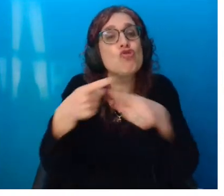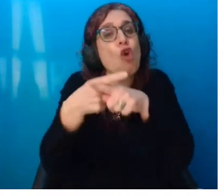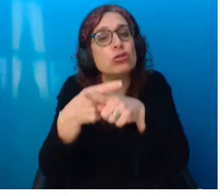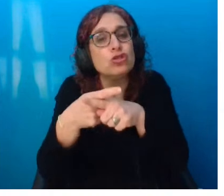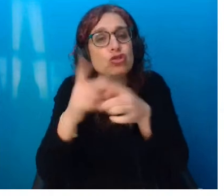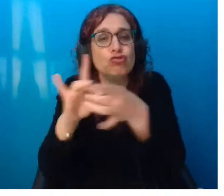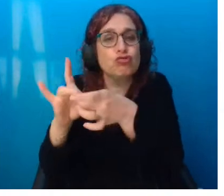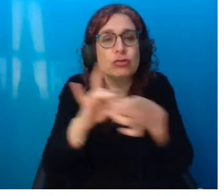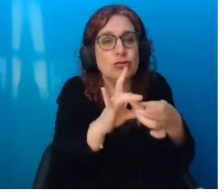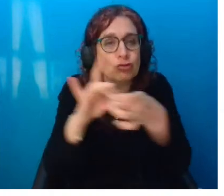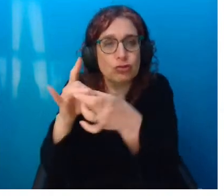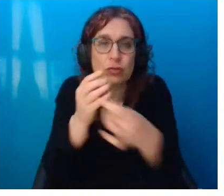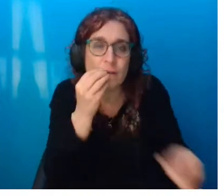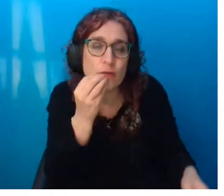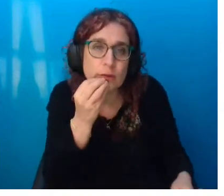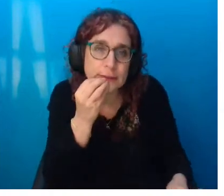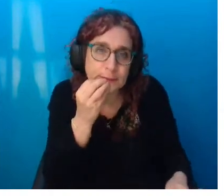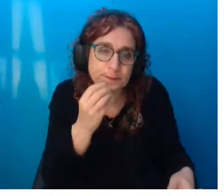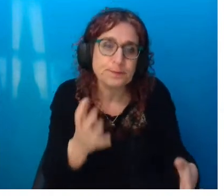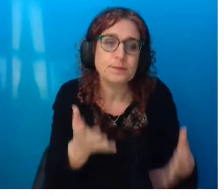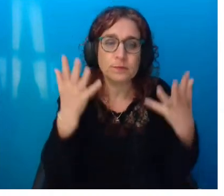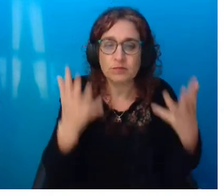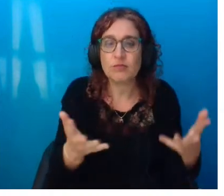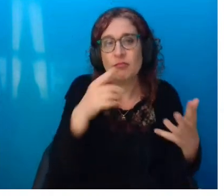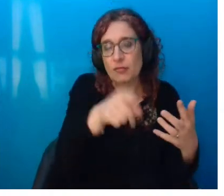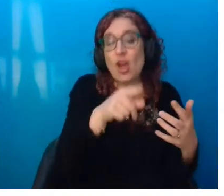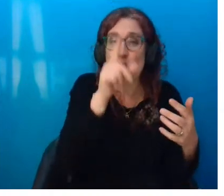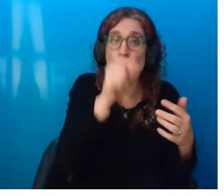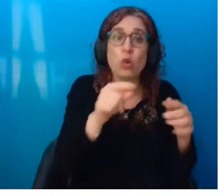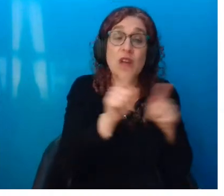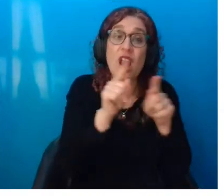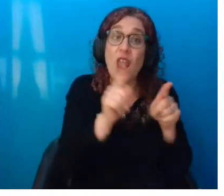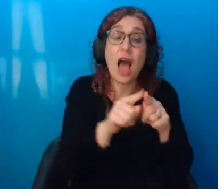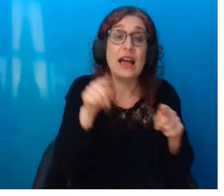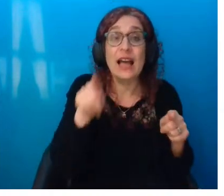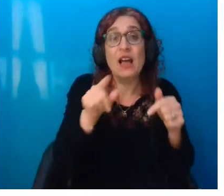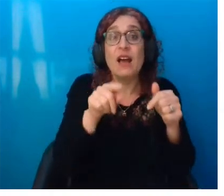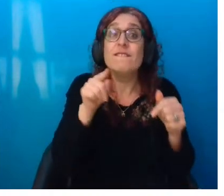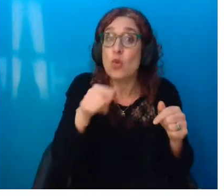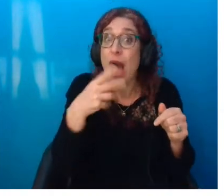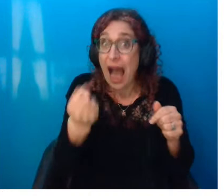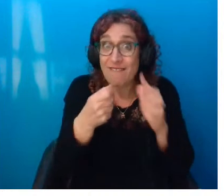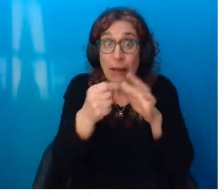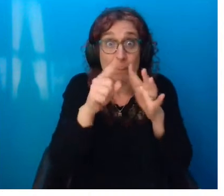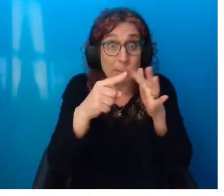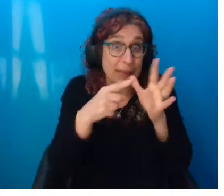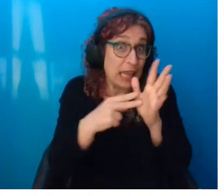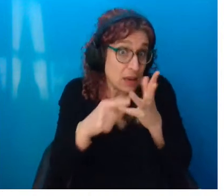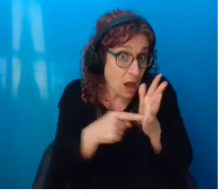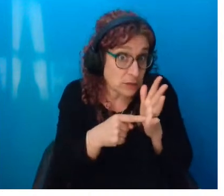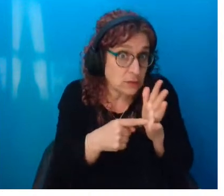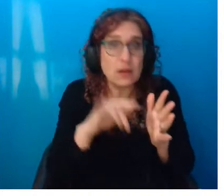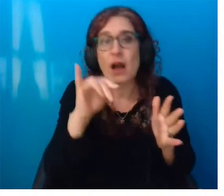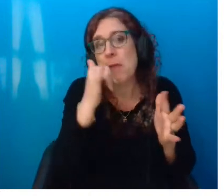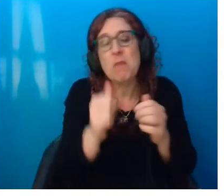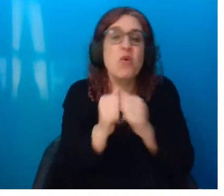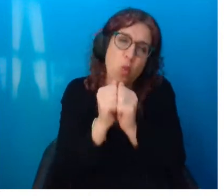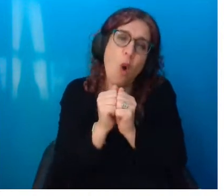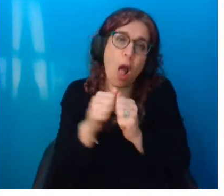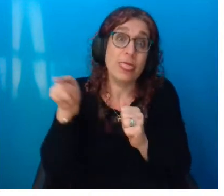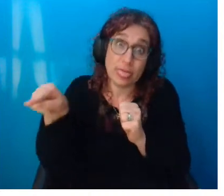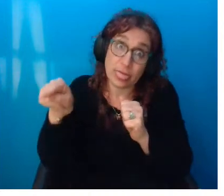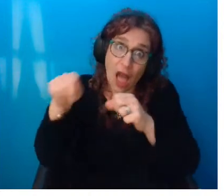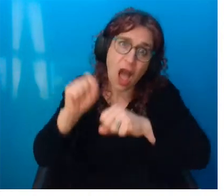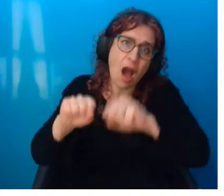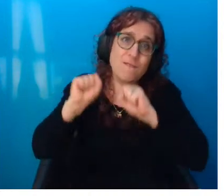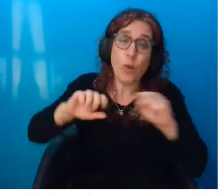a precautionary basis, advise the patient to avoid all nuts, because that's the sensible thing to do. Whereas with a pollen food syndrome, if